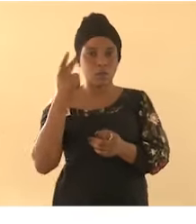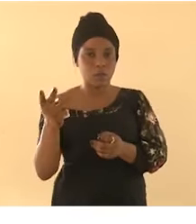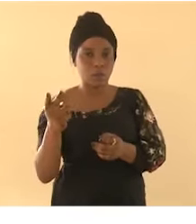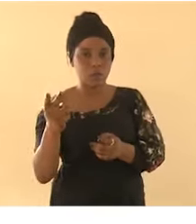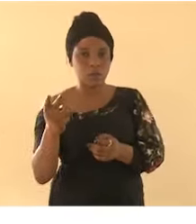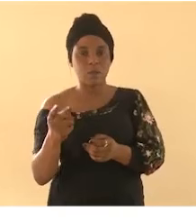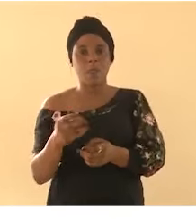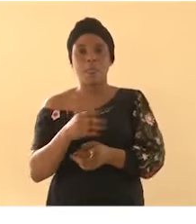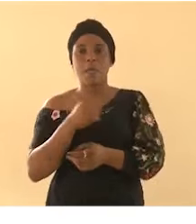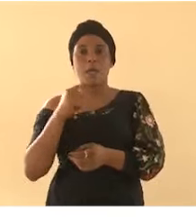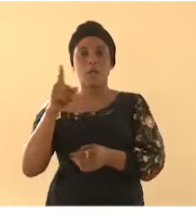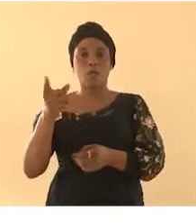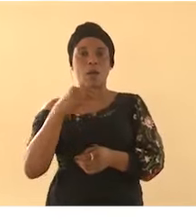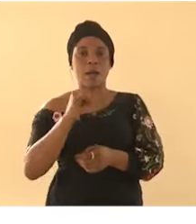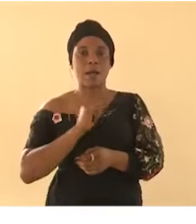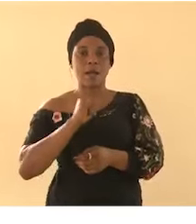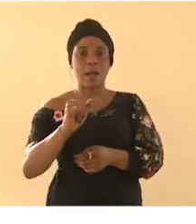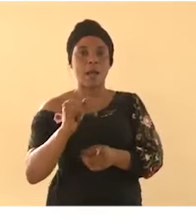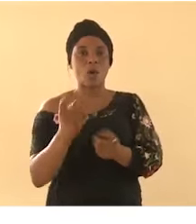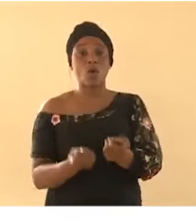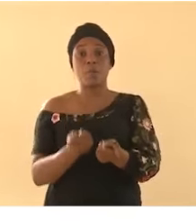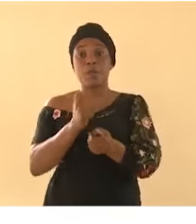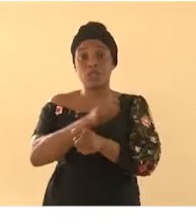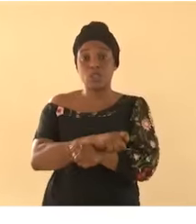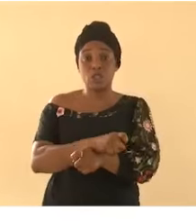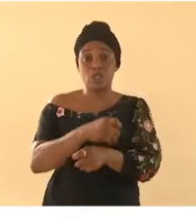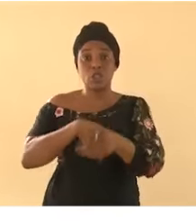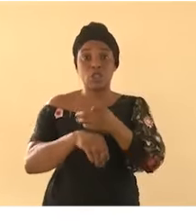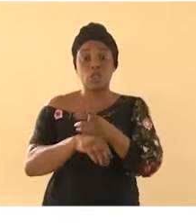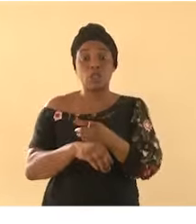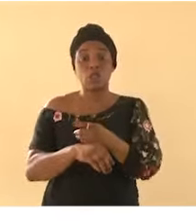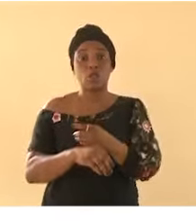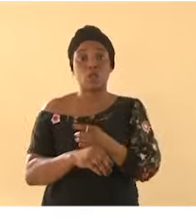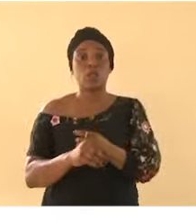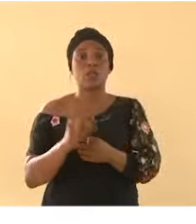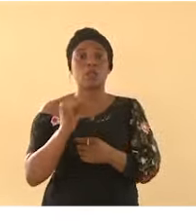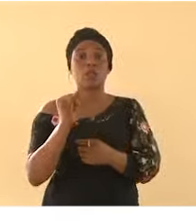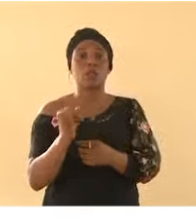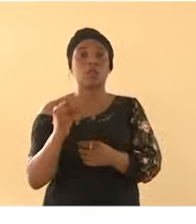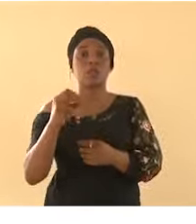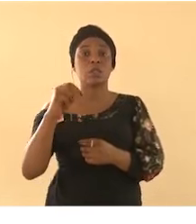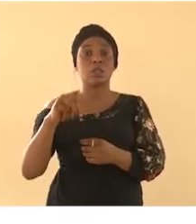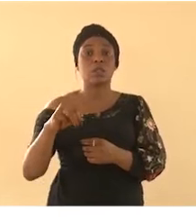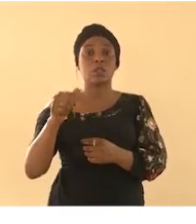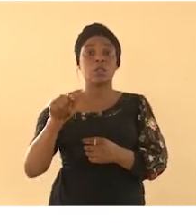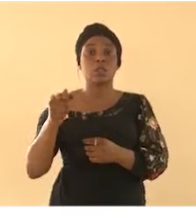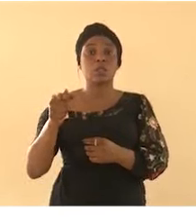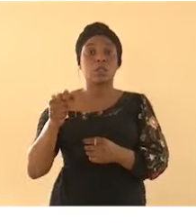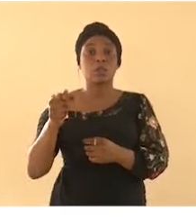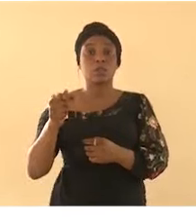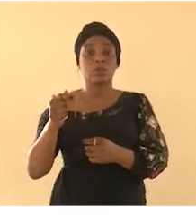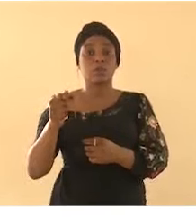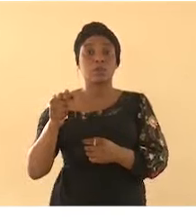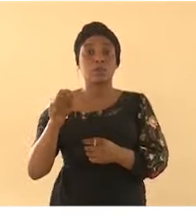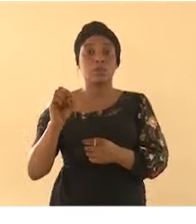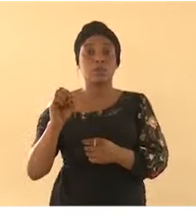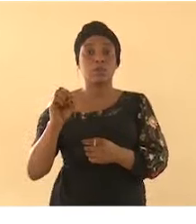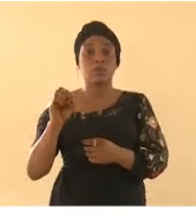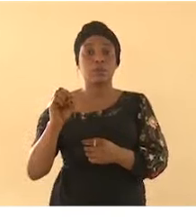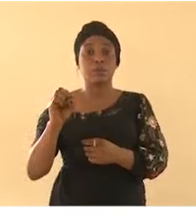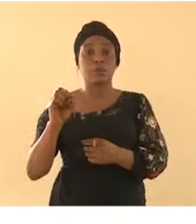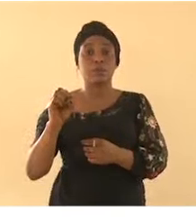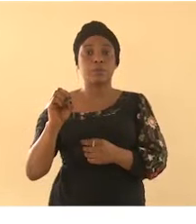to the Ancient of Days, and you and I shall be transfigured into his image. Yes, come